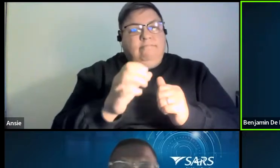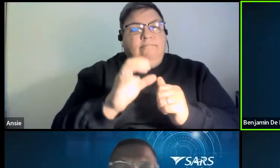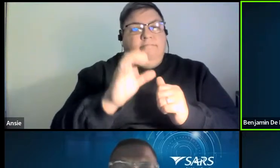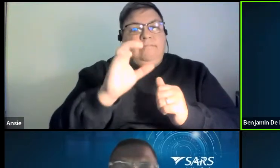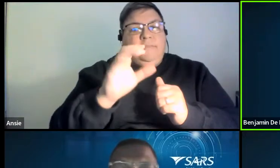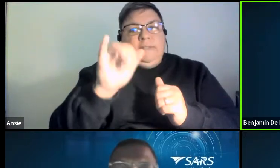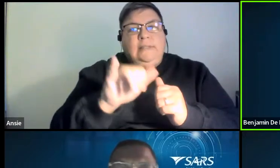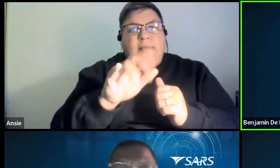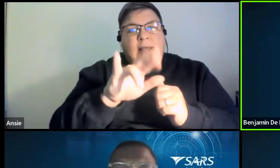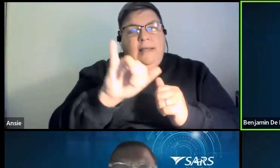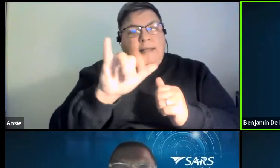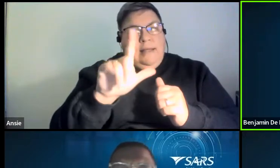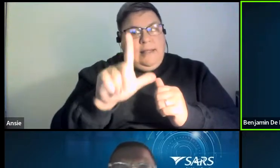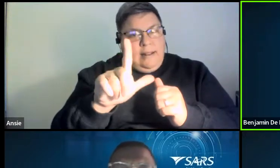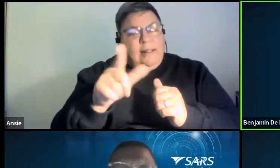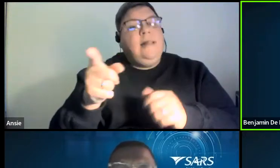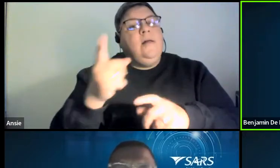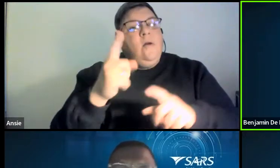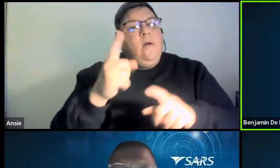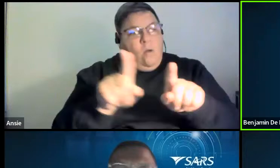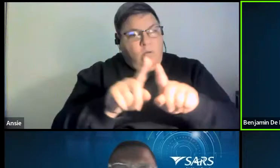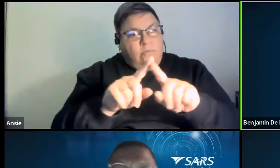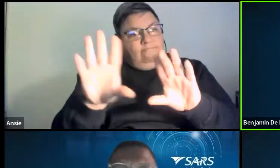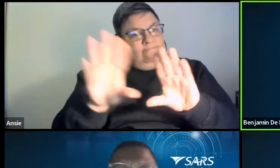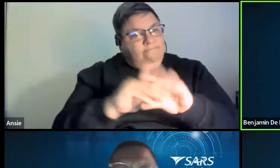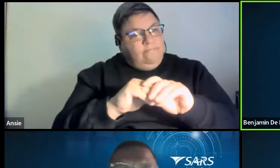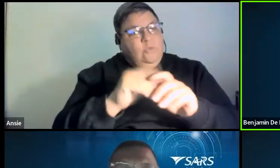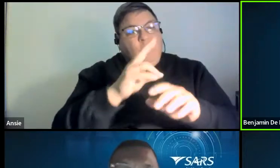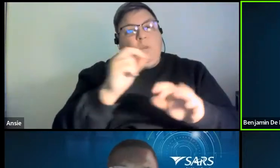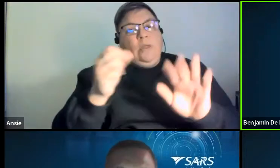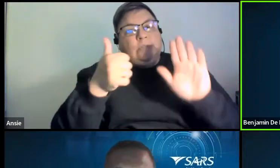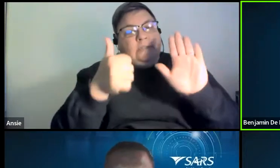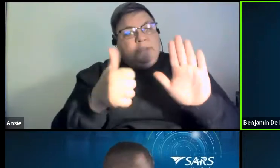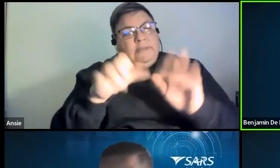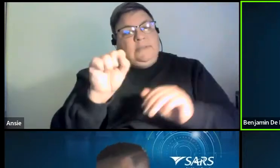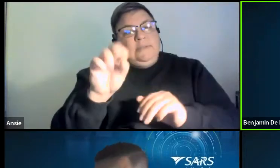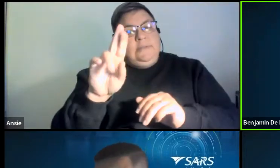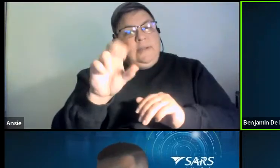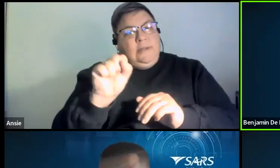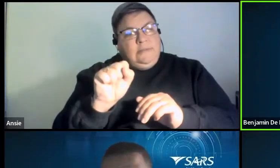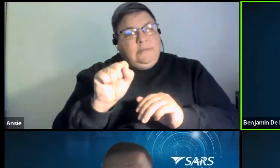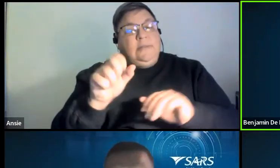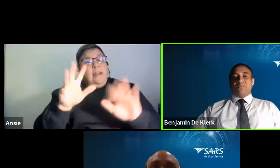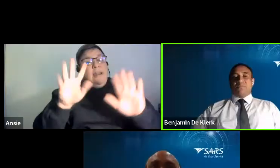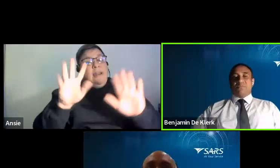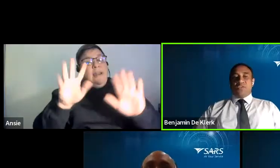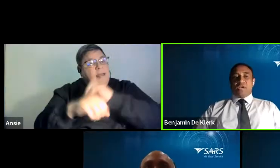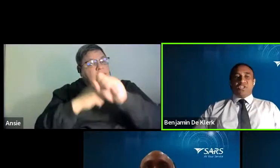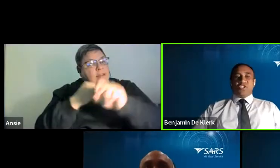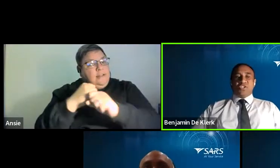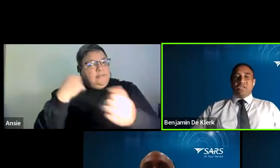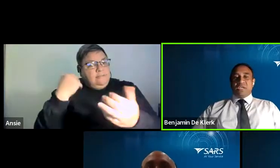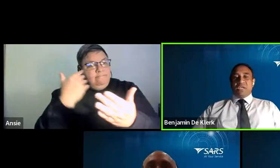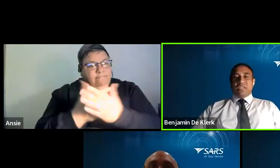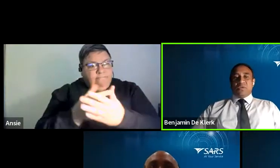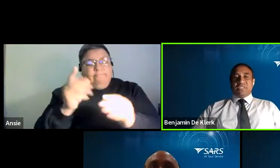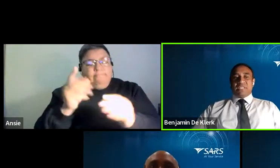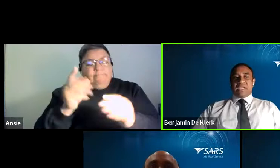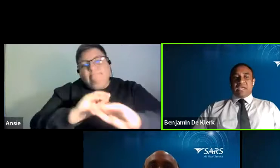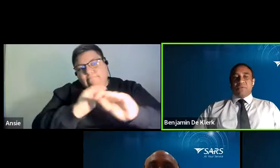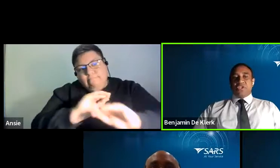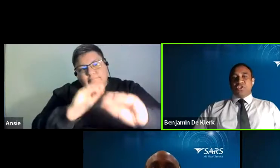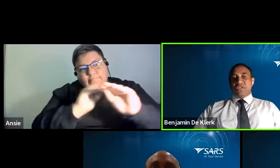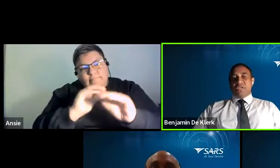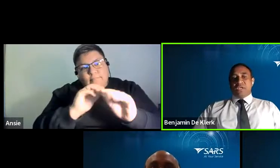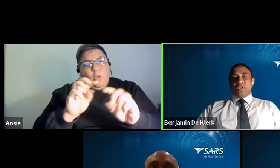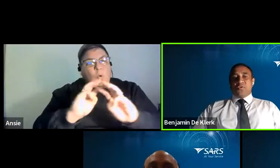Mvinjelwa, and he joined SARS in 2006, and he dedicated 9 years to taxpayer education in the Western